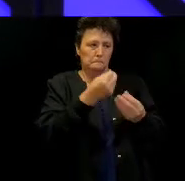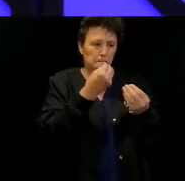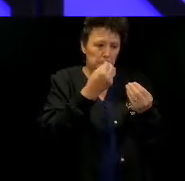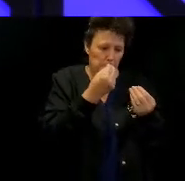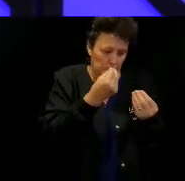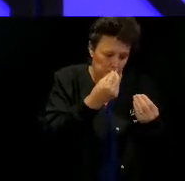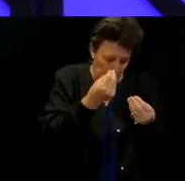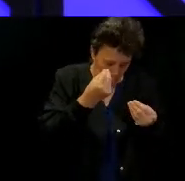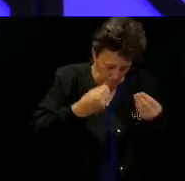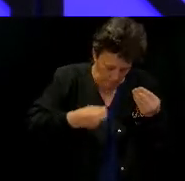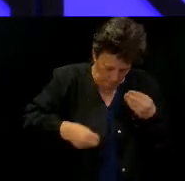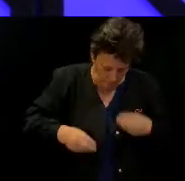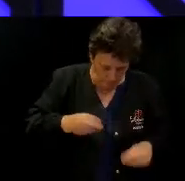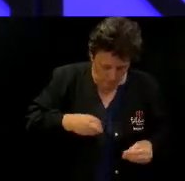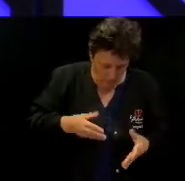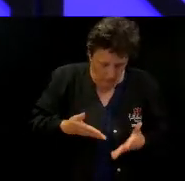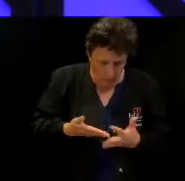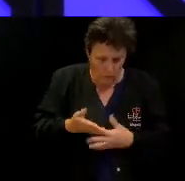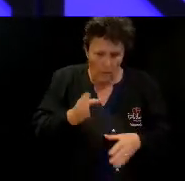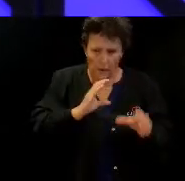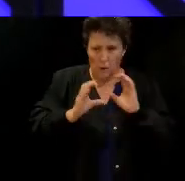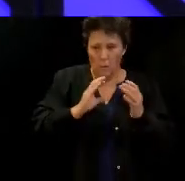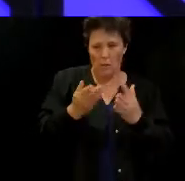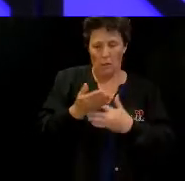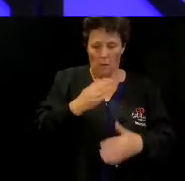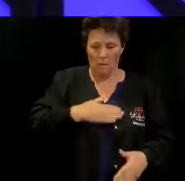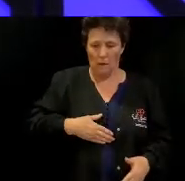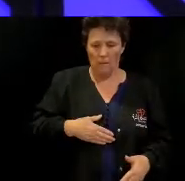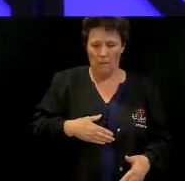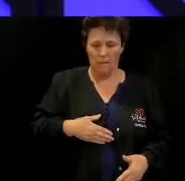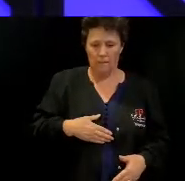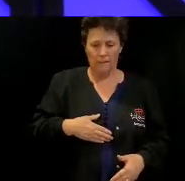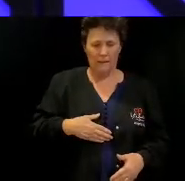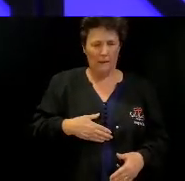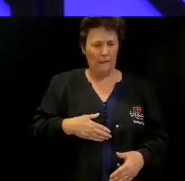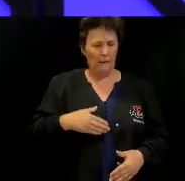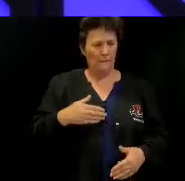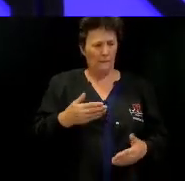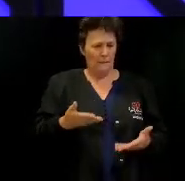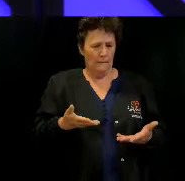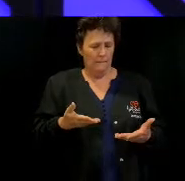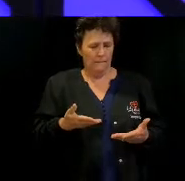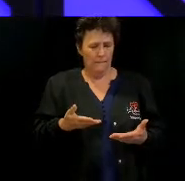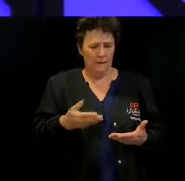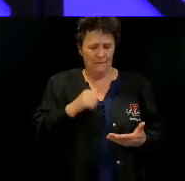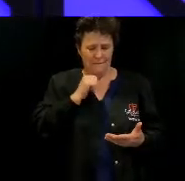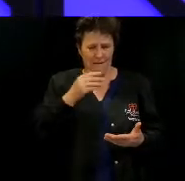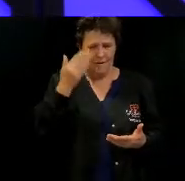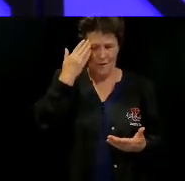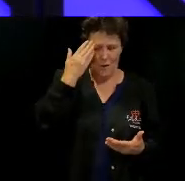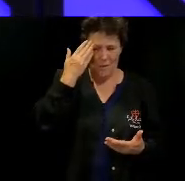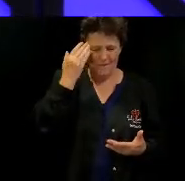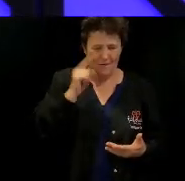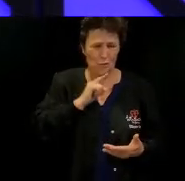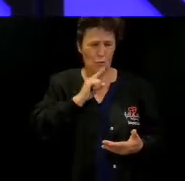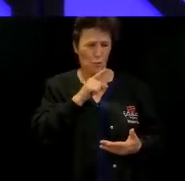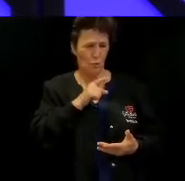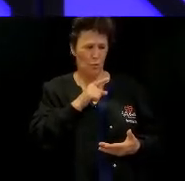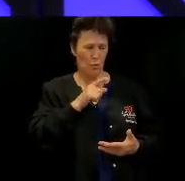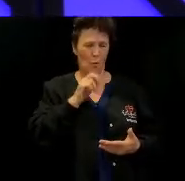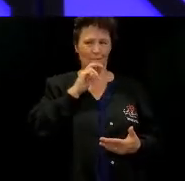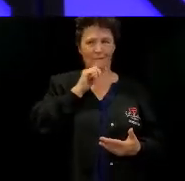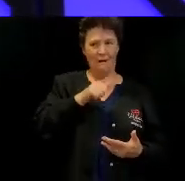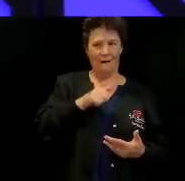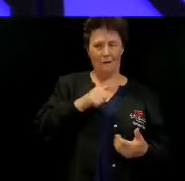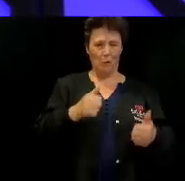Okay? Oh, you need to be scared. And the thing about the amygdala, it doesn't know any difference, whether it's reality or non-reality. All